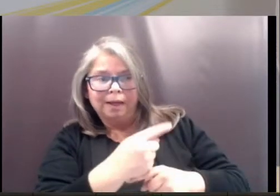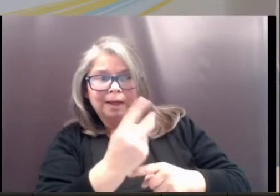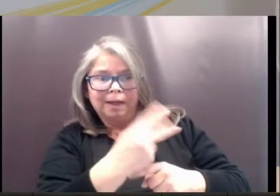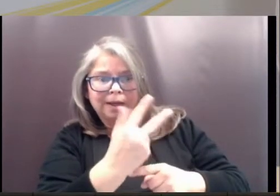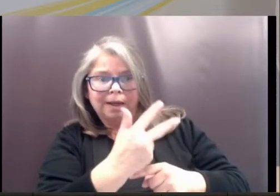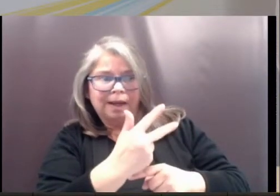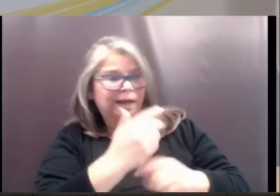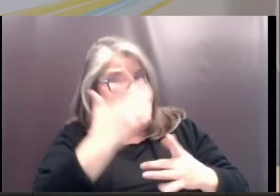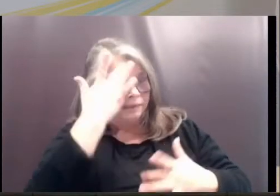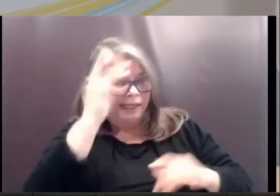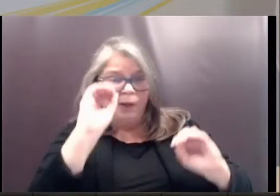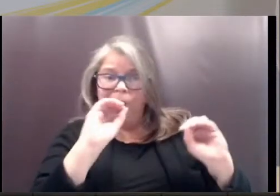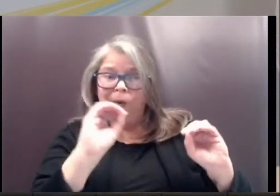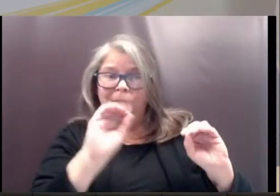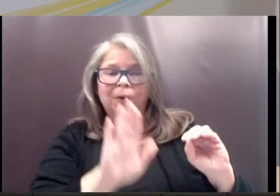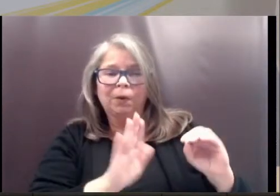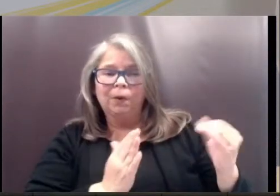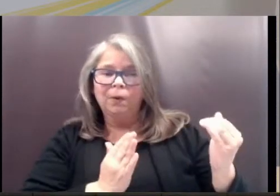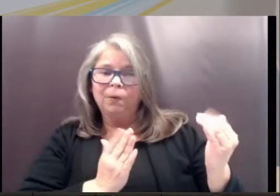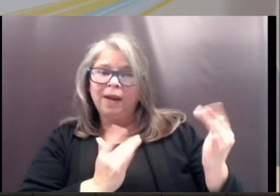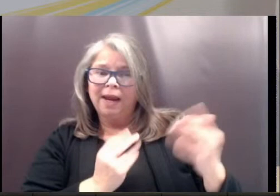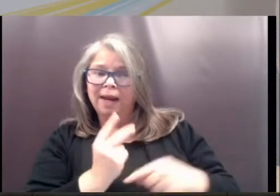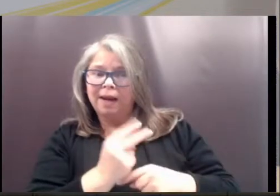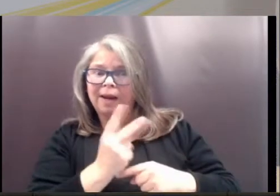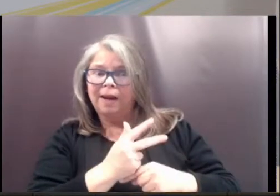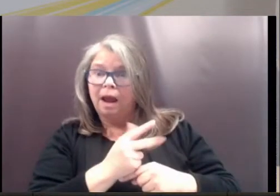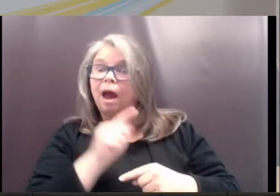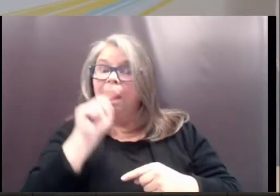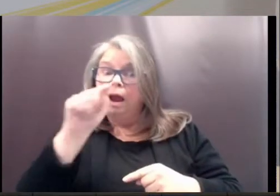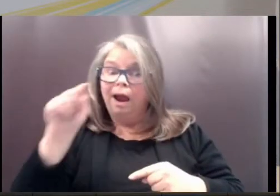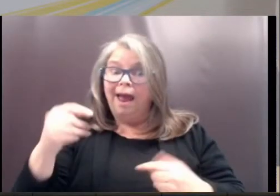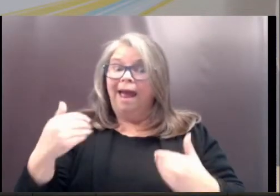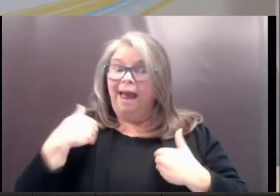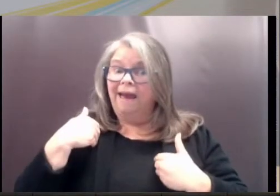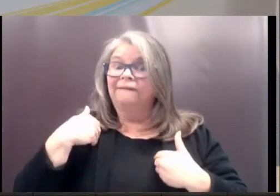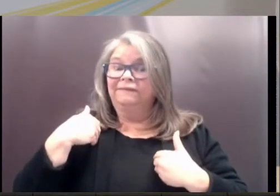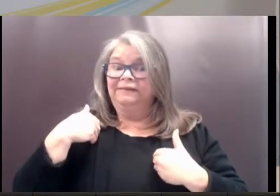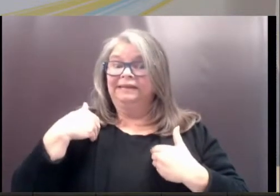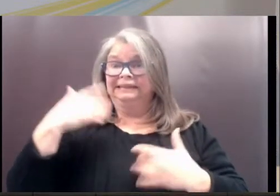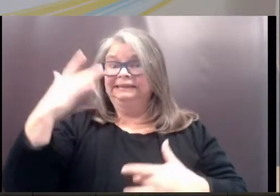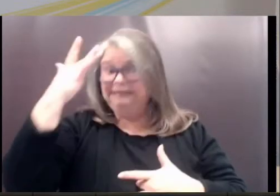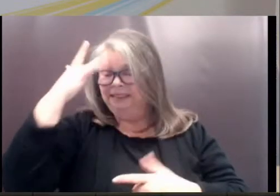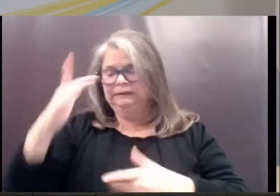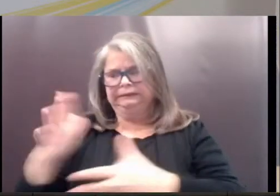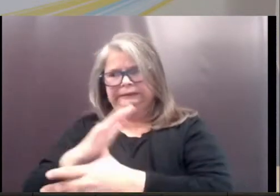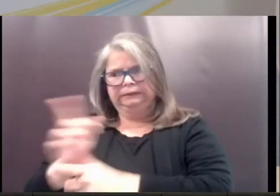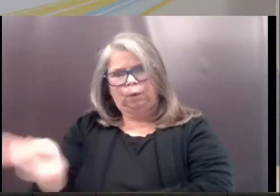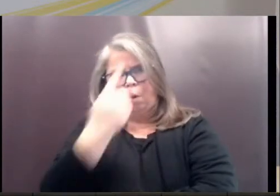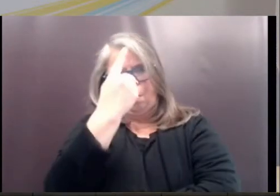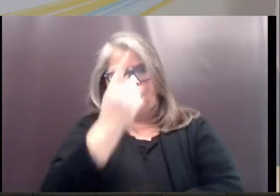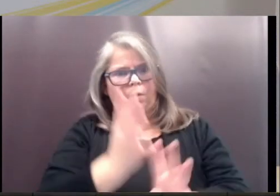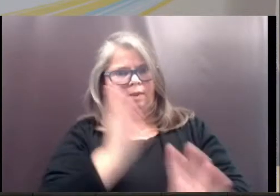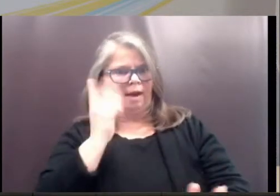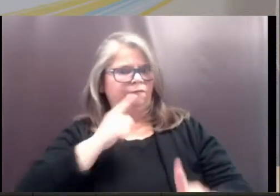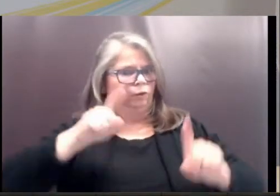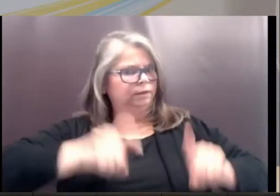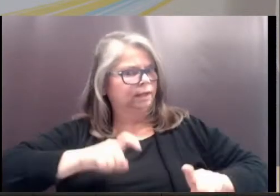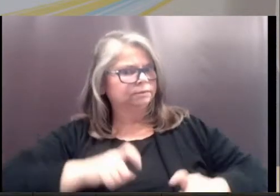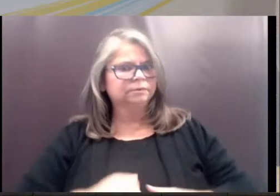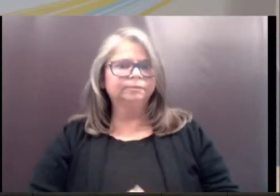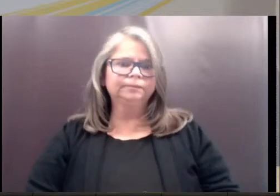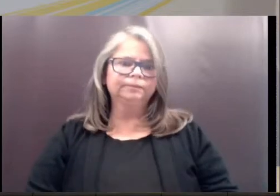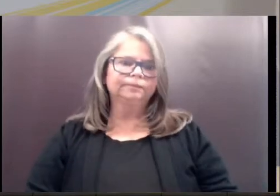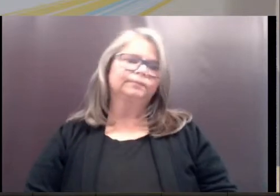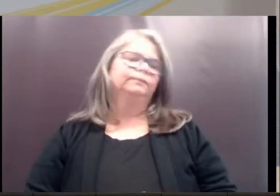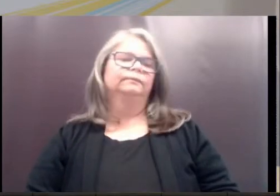greatest risk get tested first. So our focus for the next few days is for individuals 20 to 29 years old and living in the